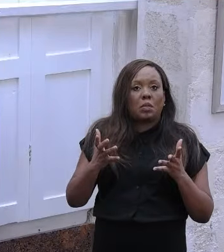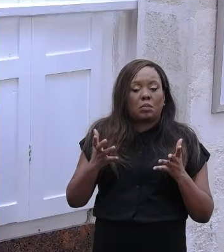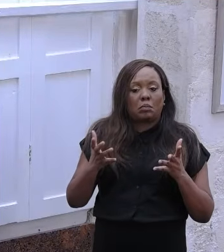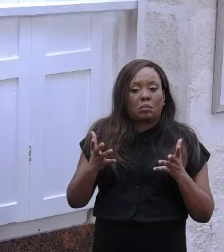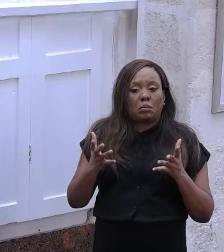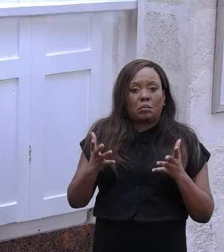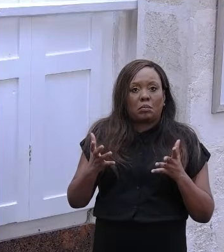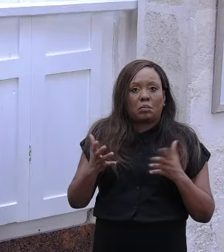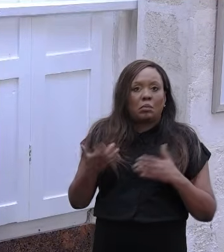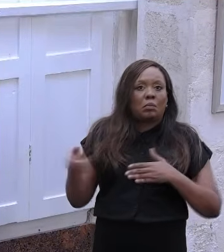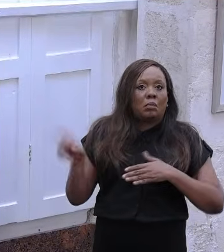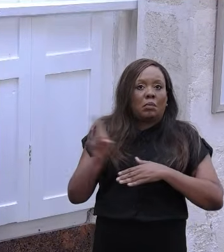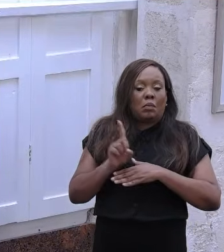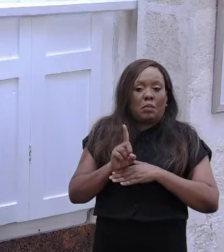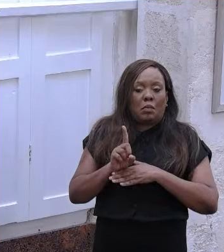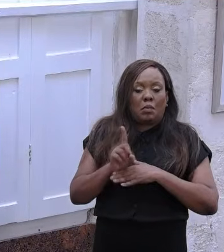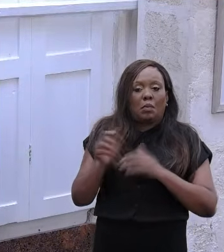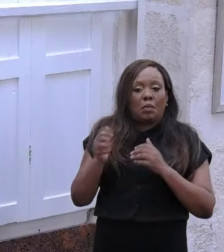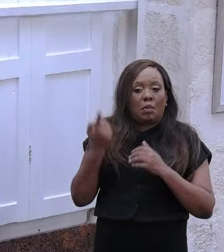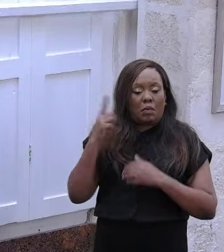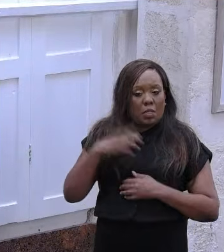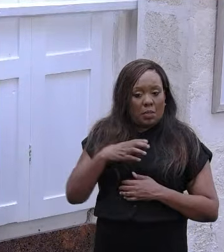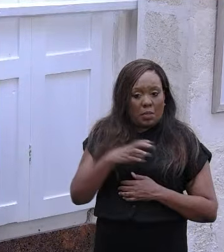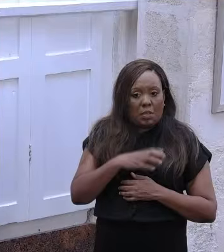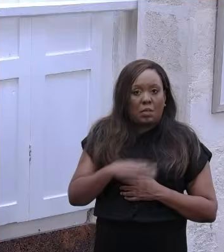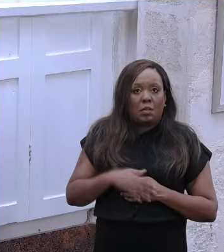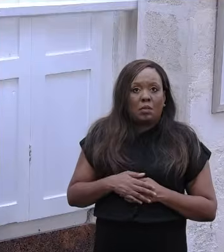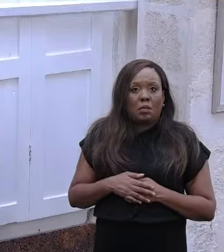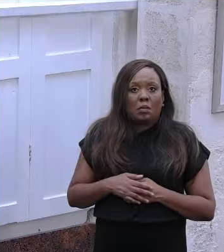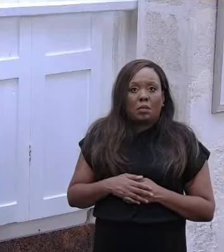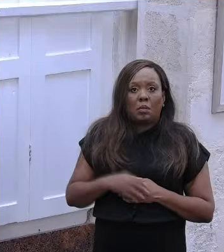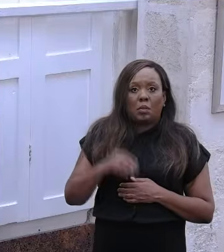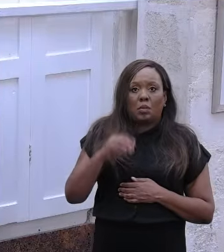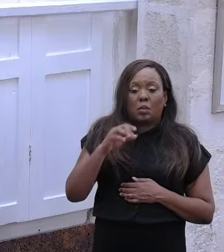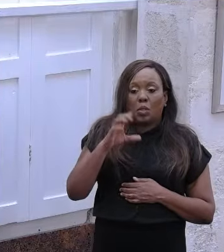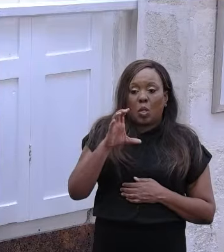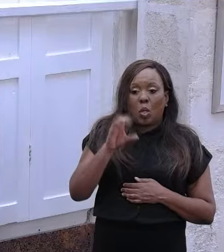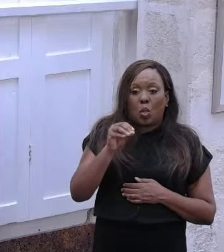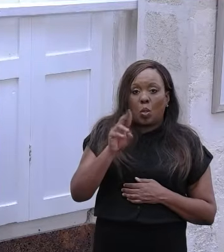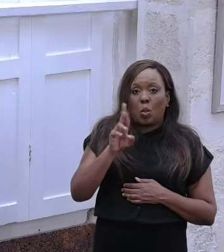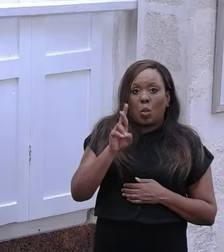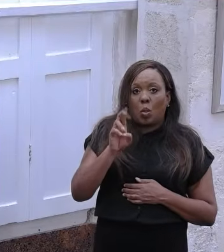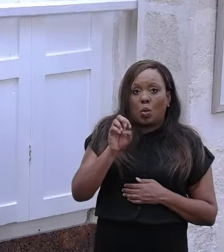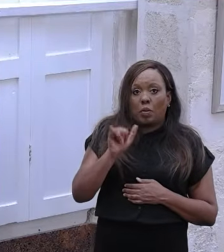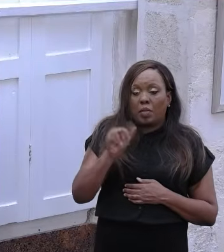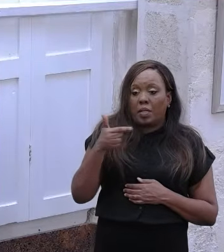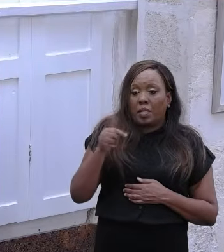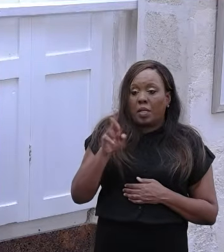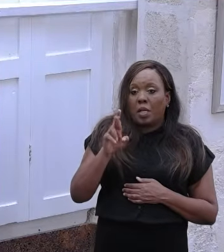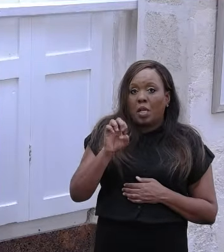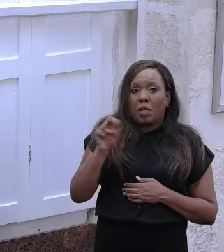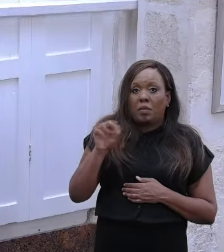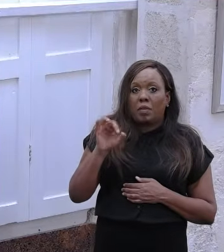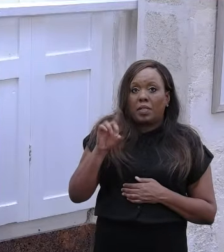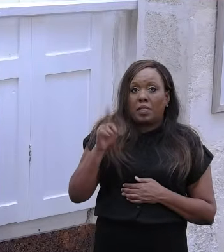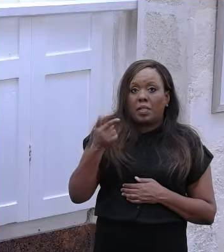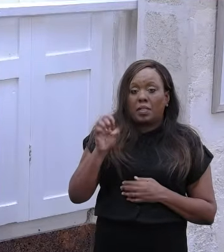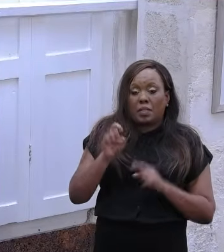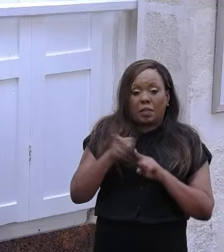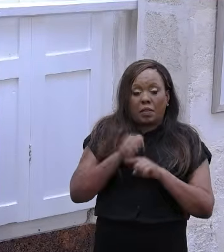Mr. Peter Thompson, Mr. Corey Greenidge for the Democratic Labour Party, Mr. Stephen